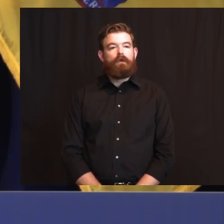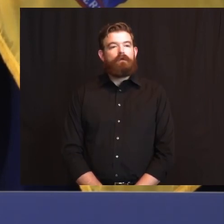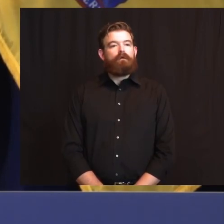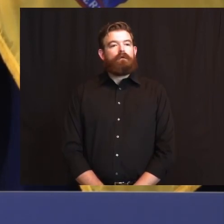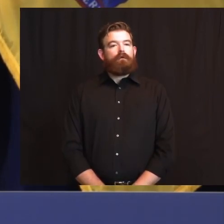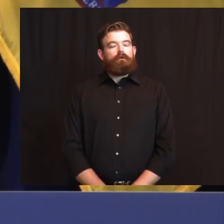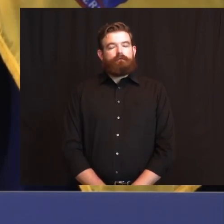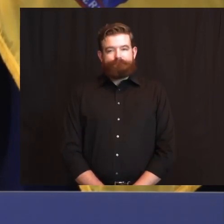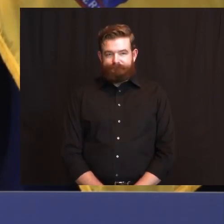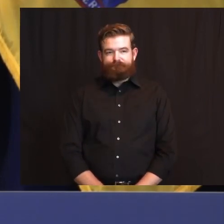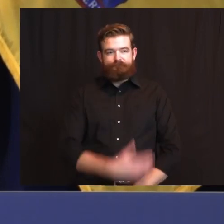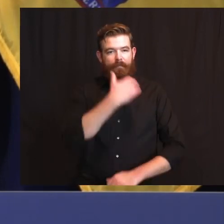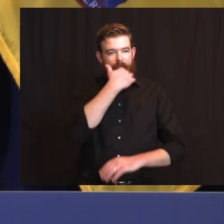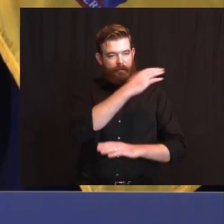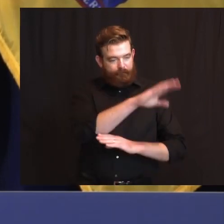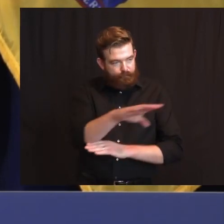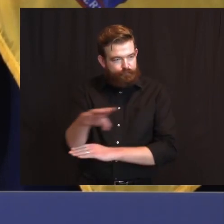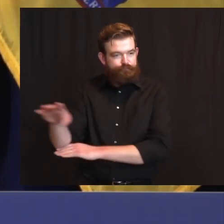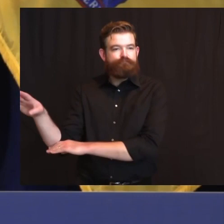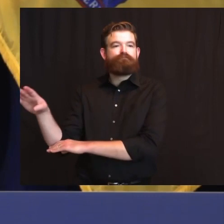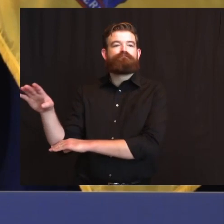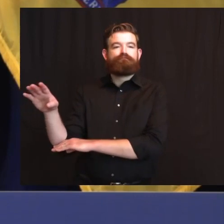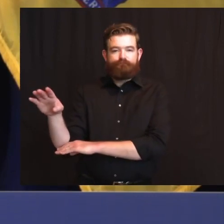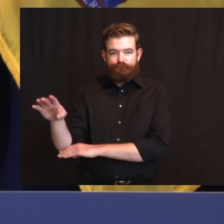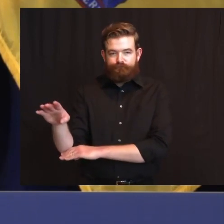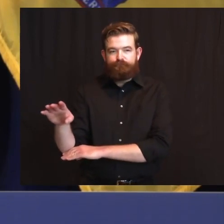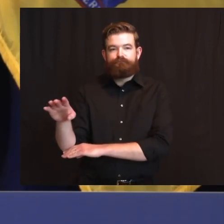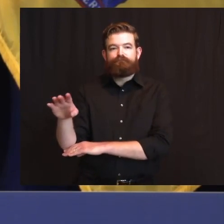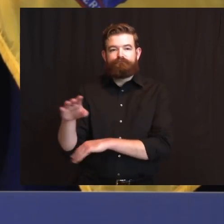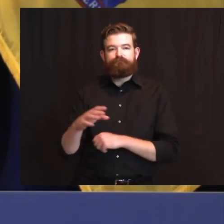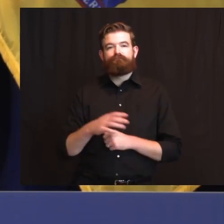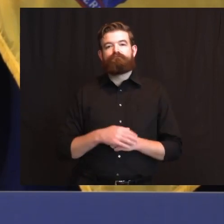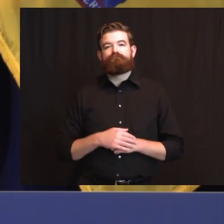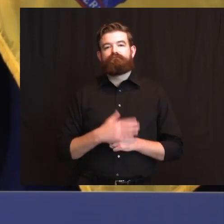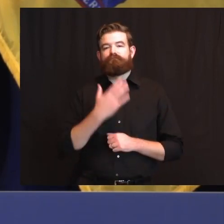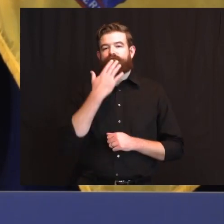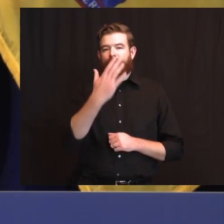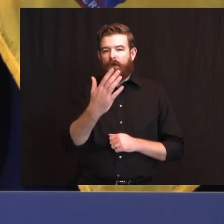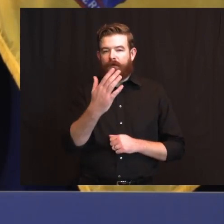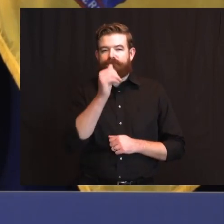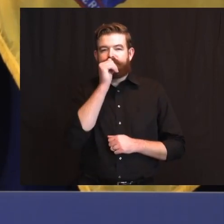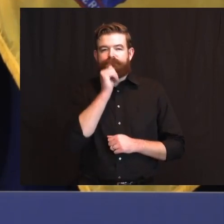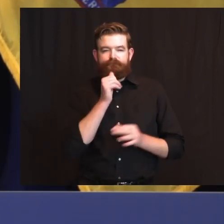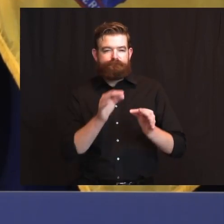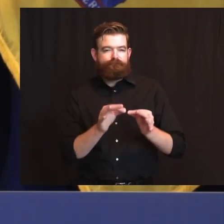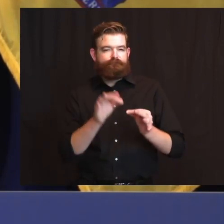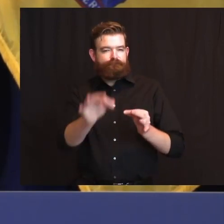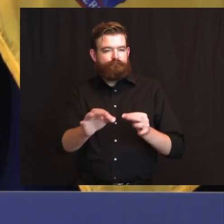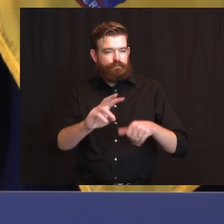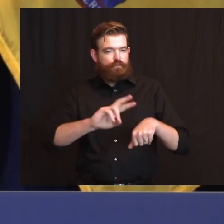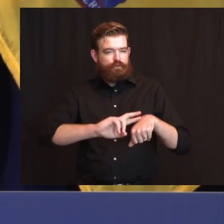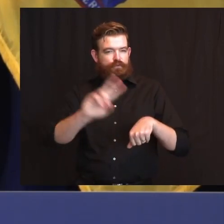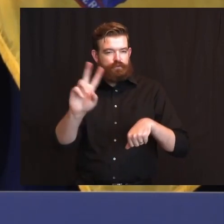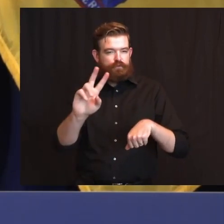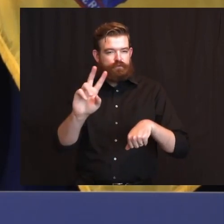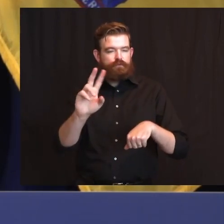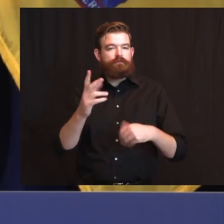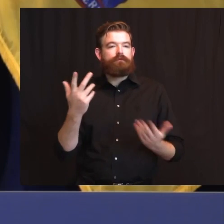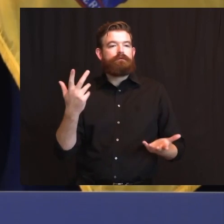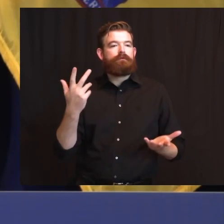Good afternoon, everyone, and thank you for your patience in moving our briefing today to 2 o'clock in deference to